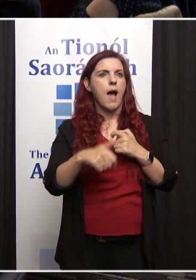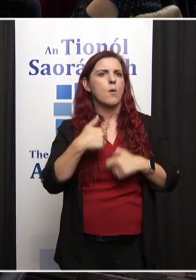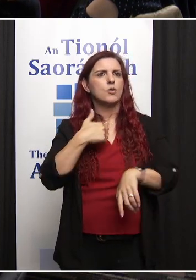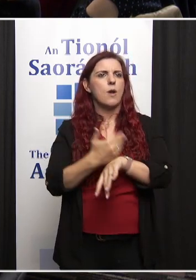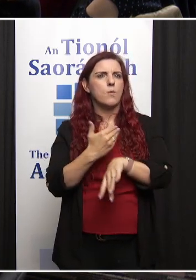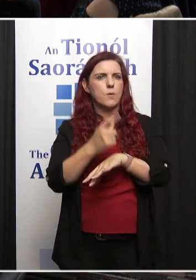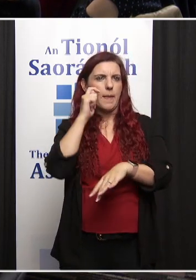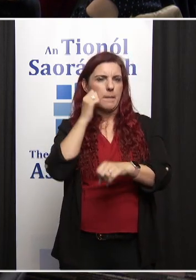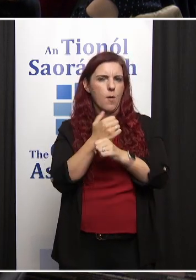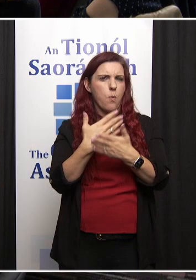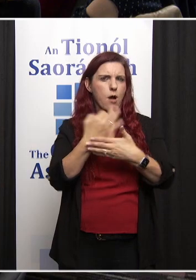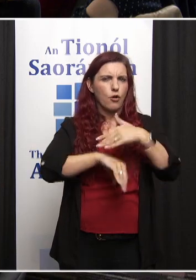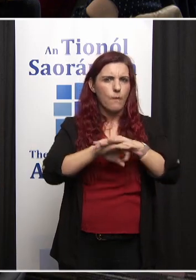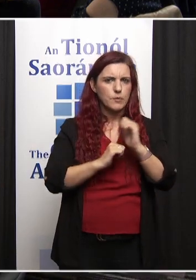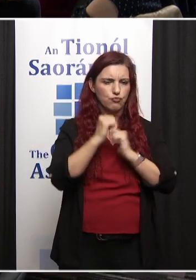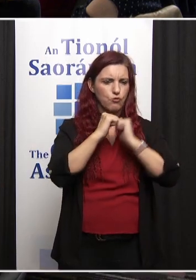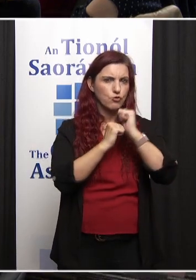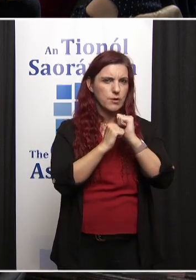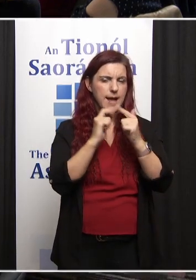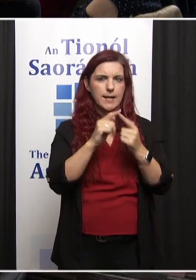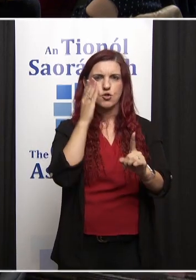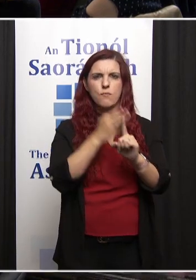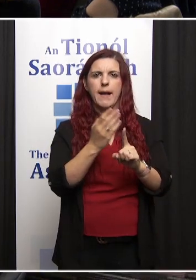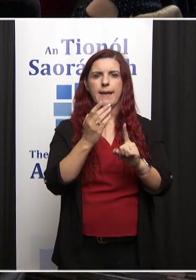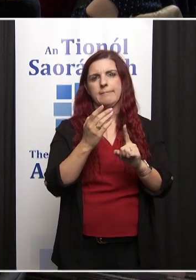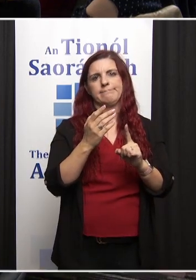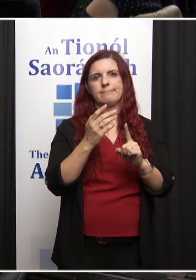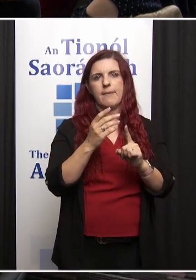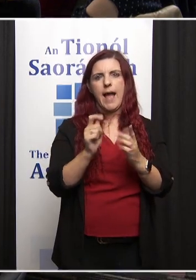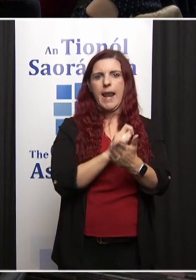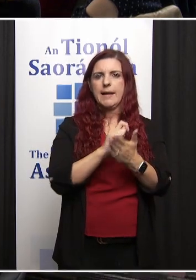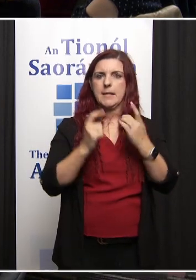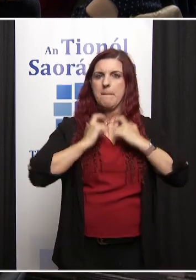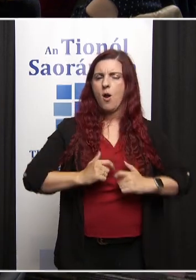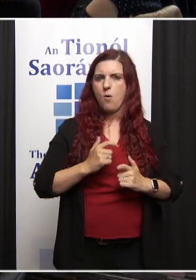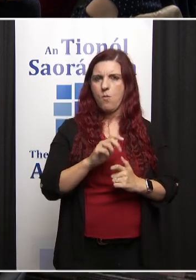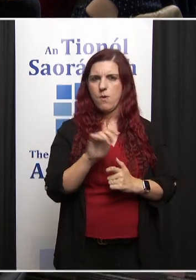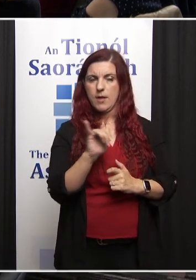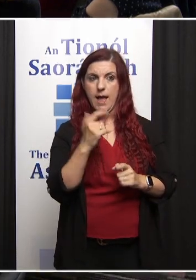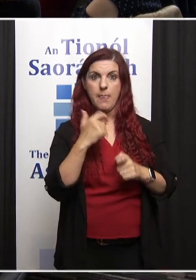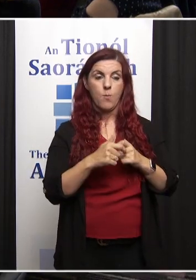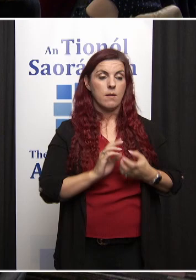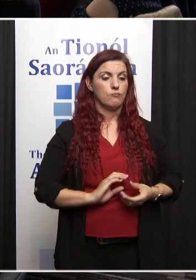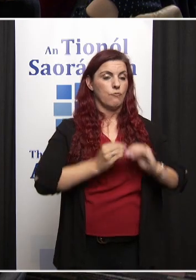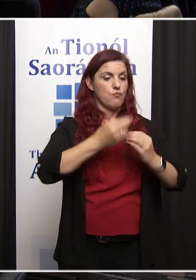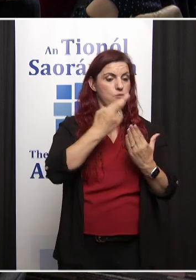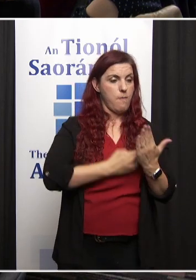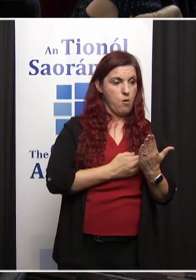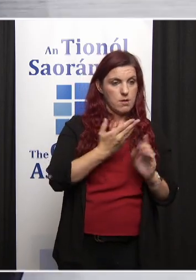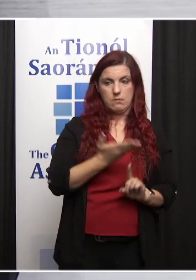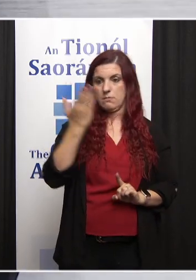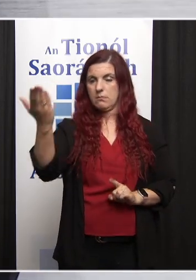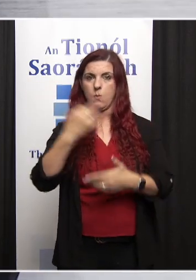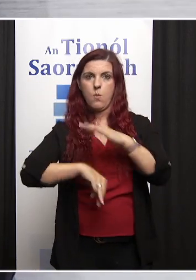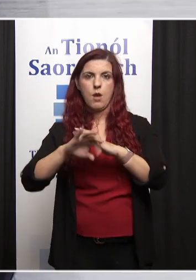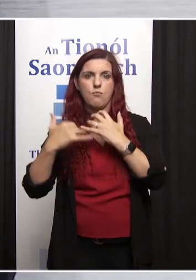government structures are best suited for Dublin. And then we bring those proposals forward to the Houses of the Oireachtas. And that's the foundation step.